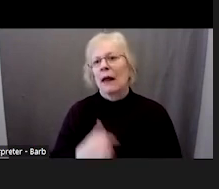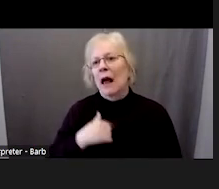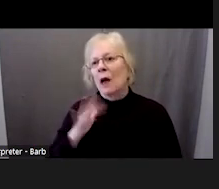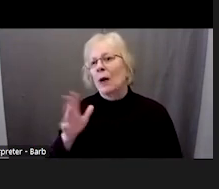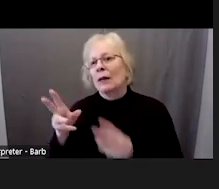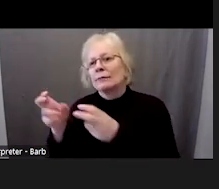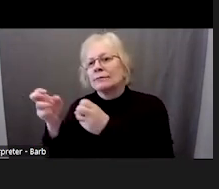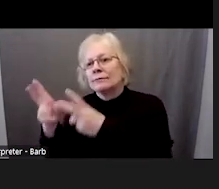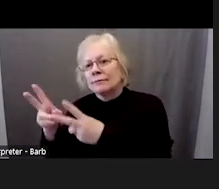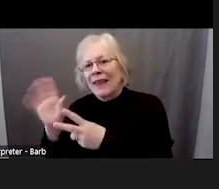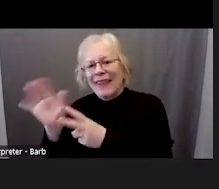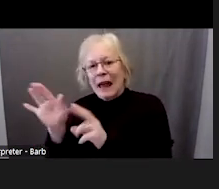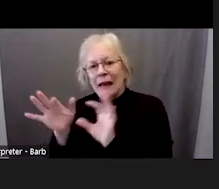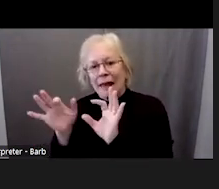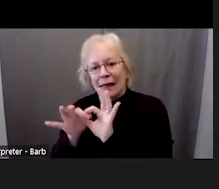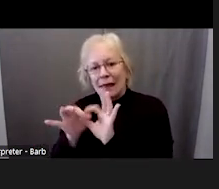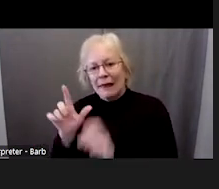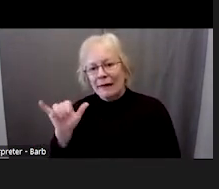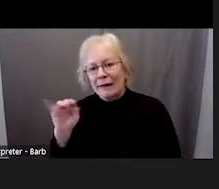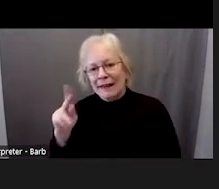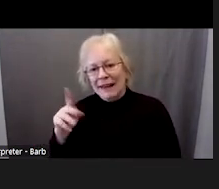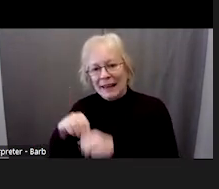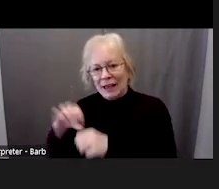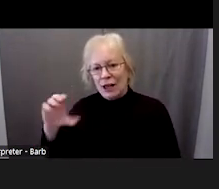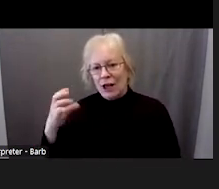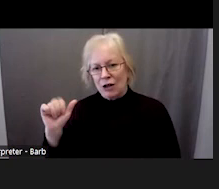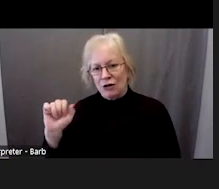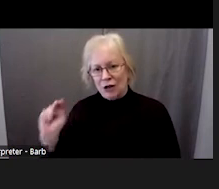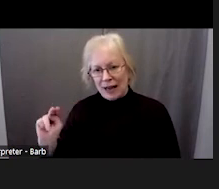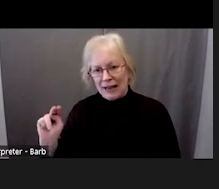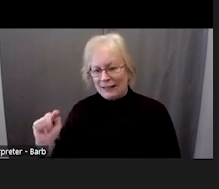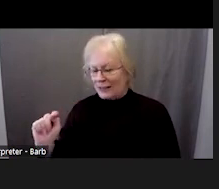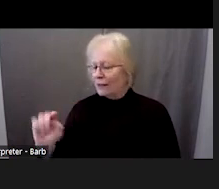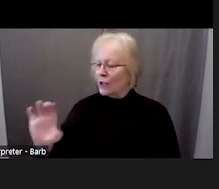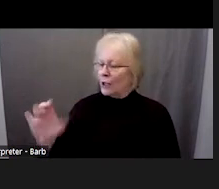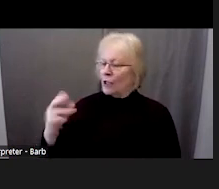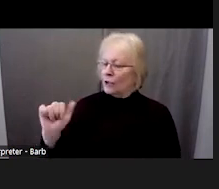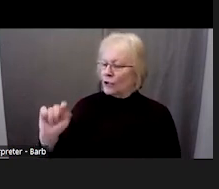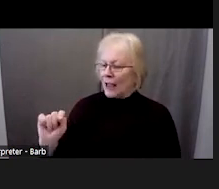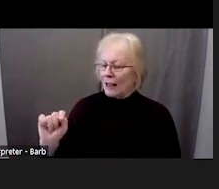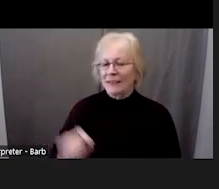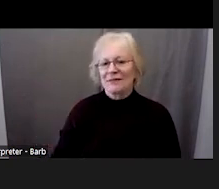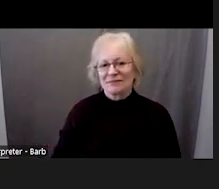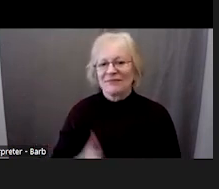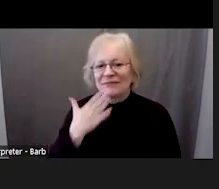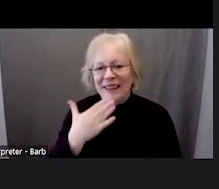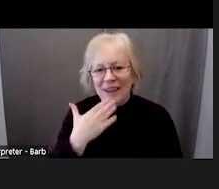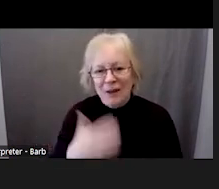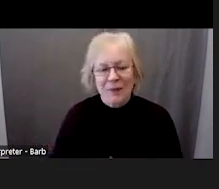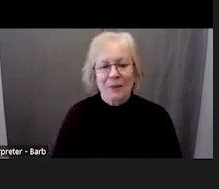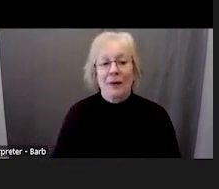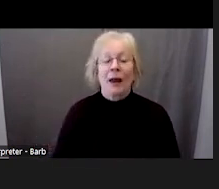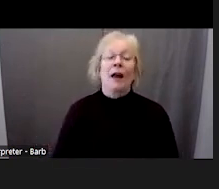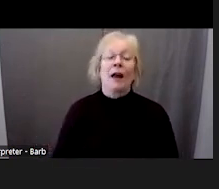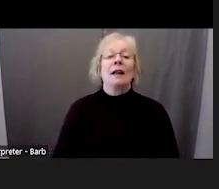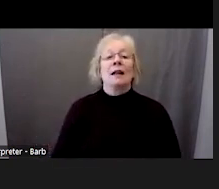right now. Oh, I see. Oh, Singhi did. Thank you, Singhi, so much. On behalf of